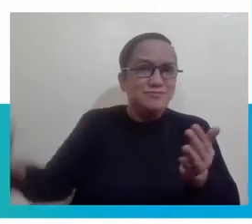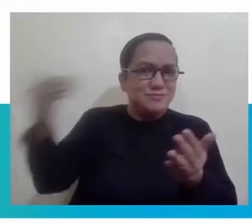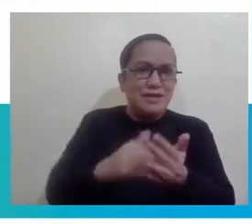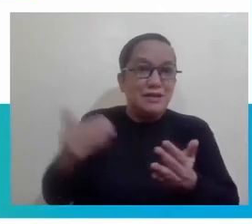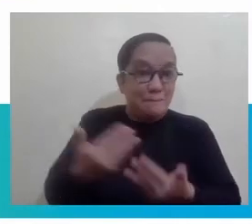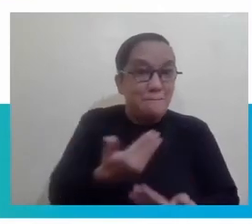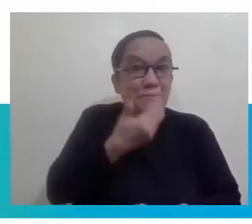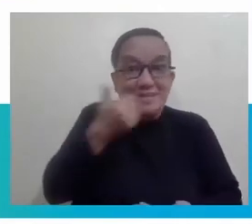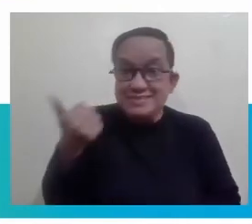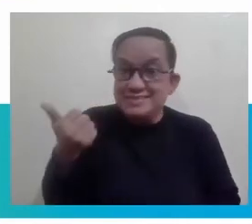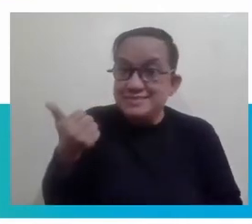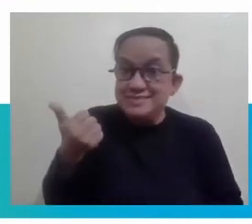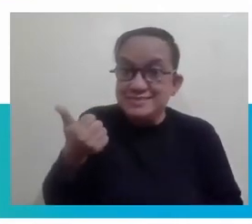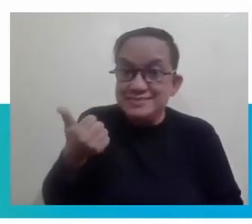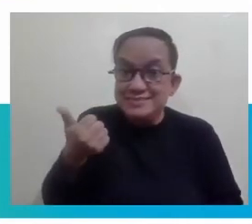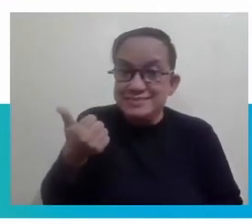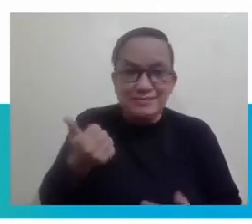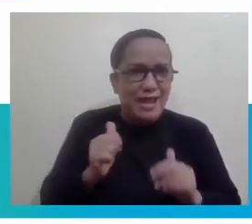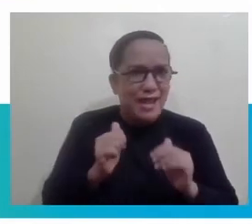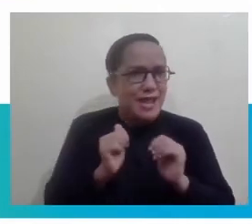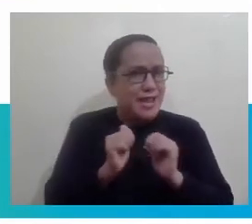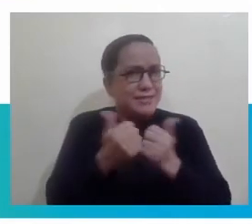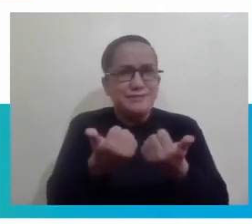As we've heard today,